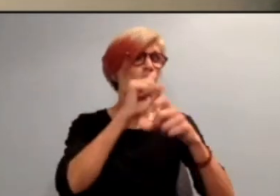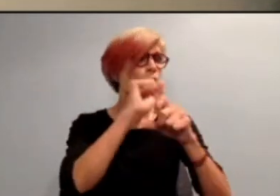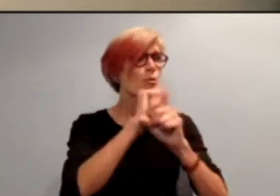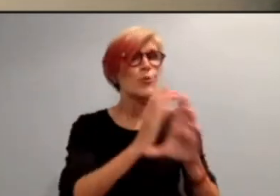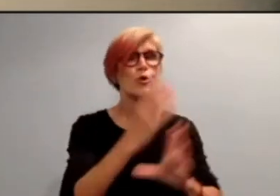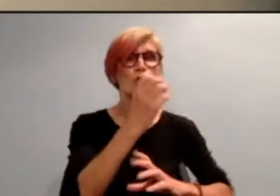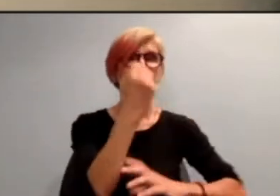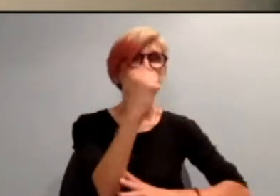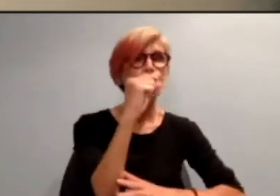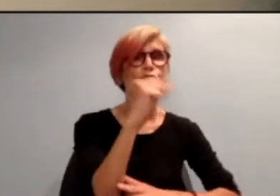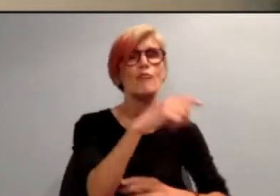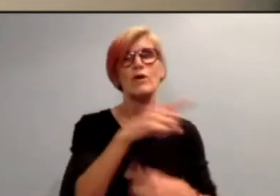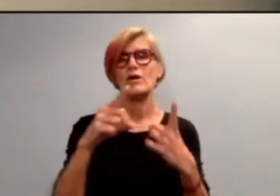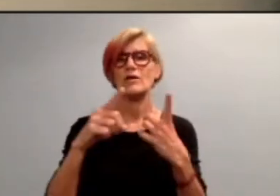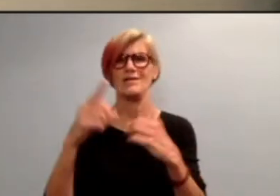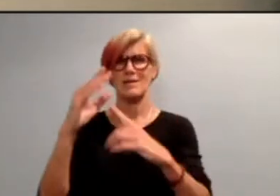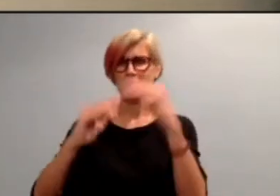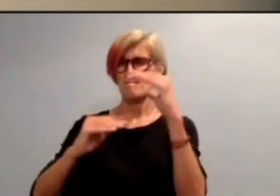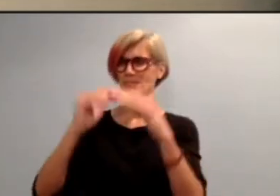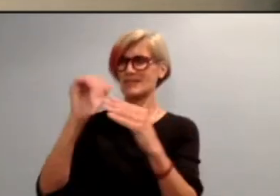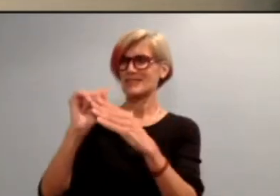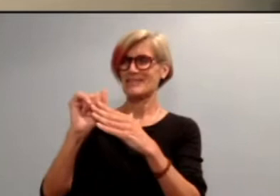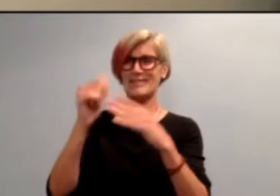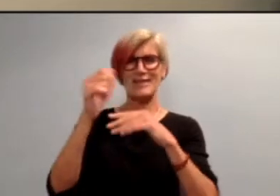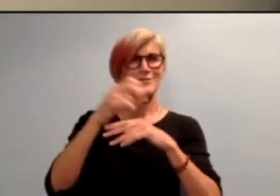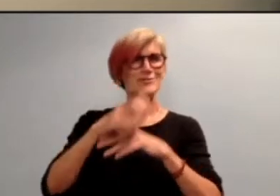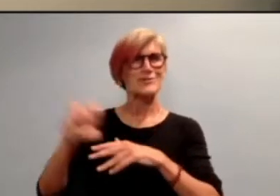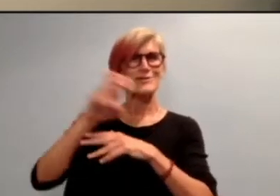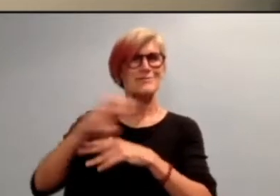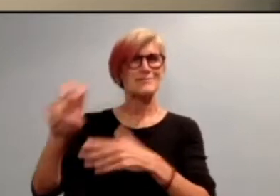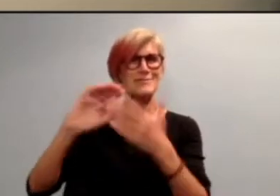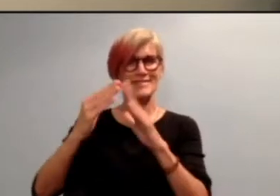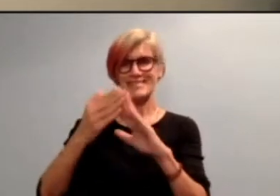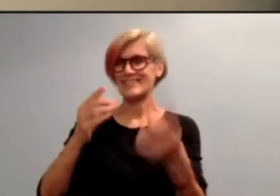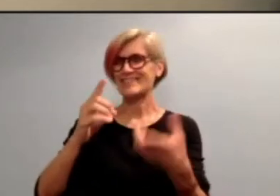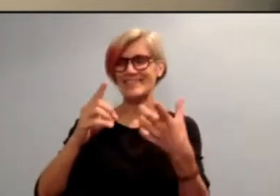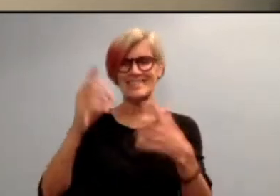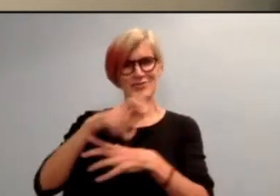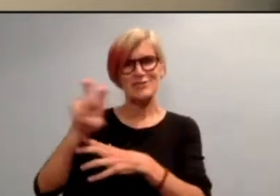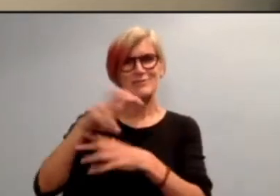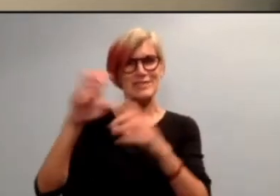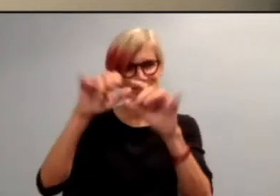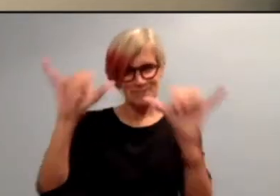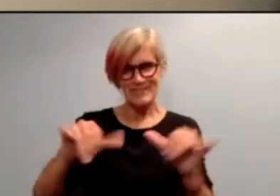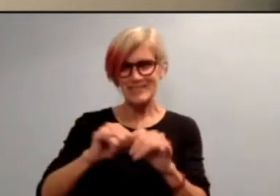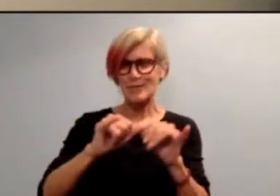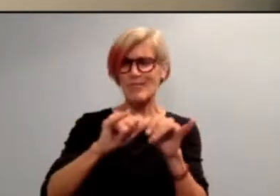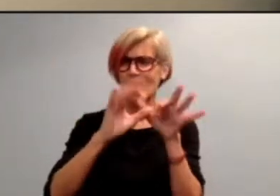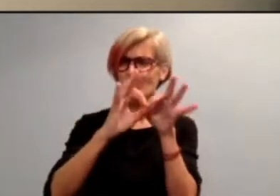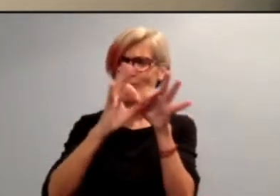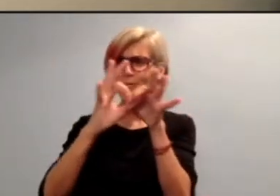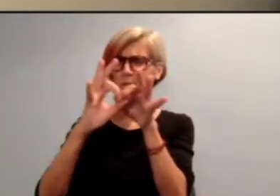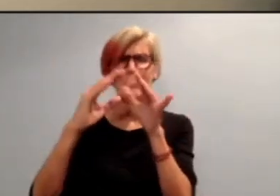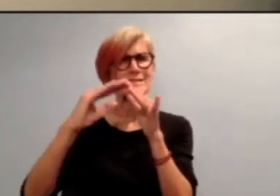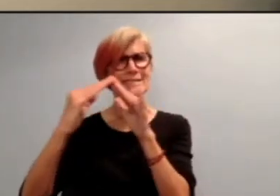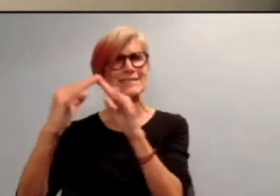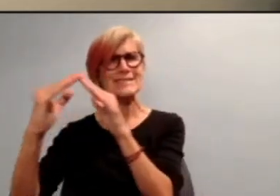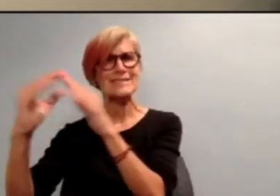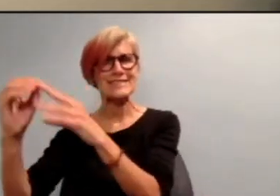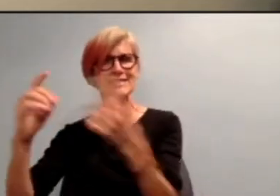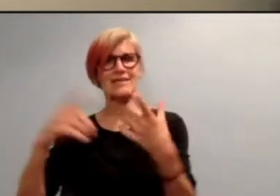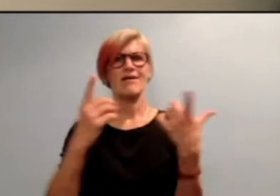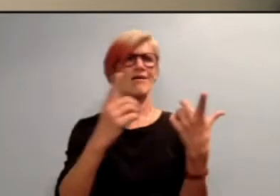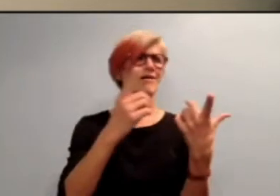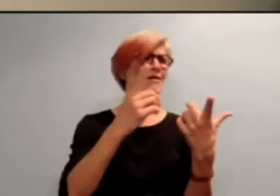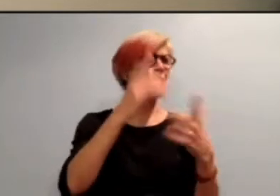vast transportation system that's connected city to city, our architecture, food and culture, the arts, and so